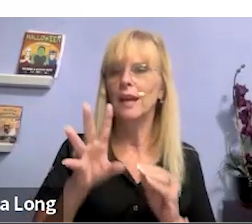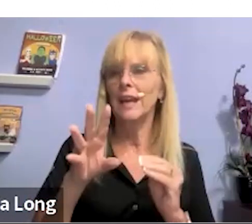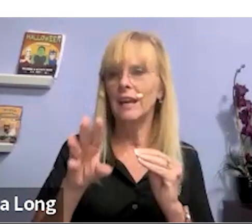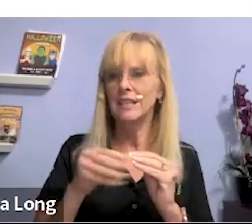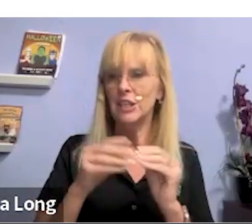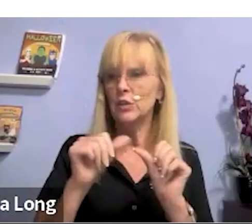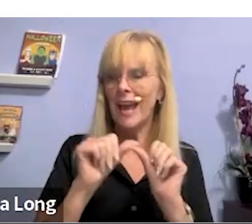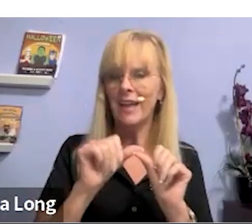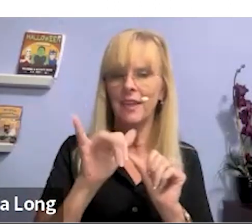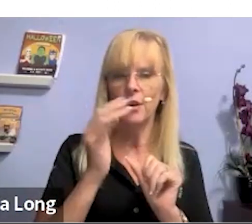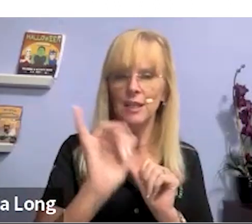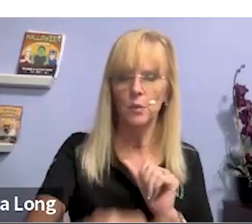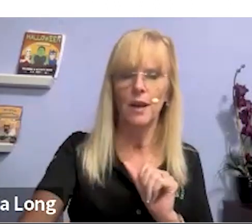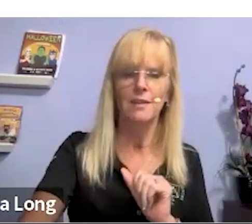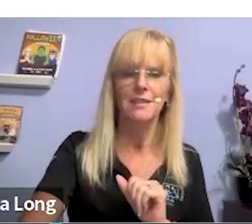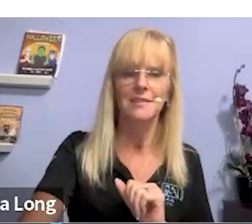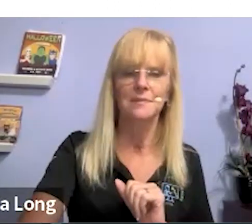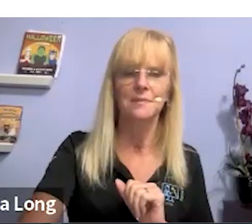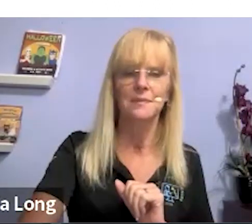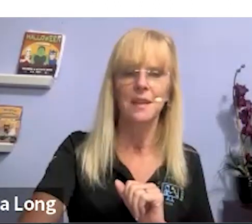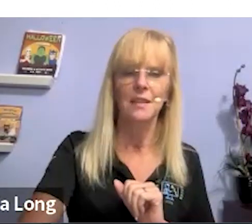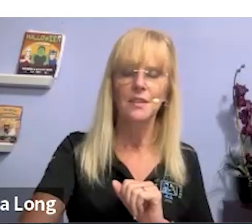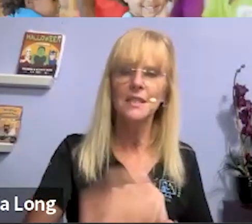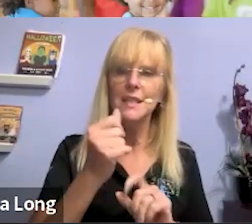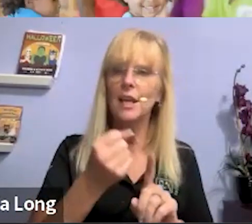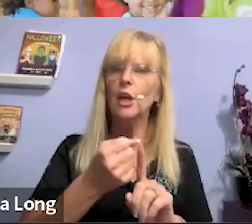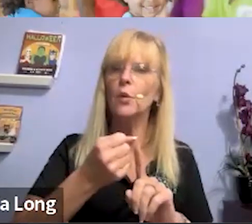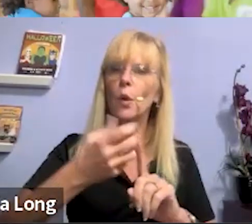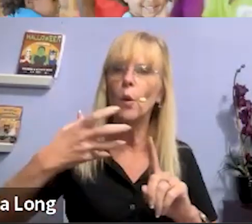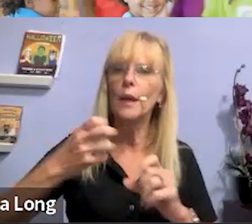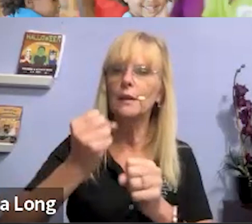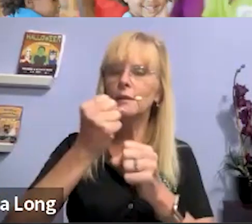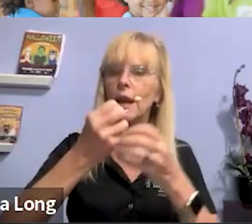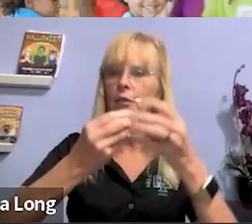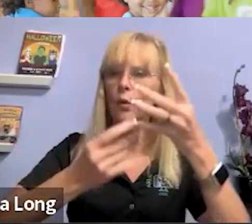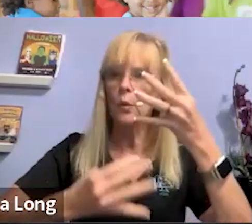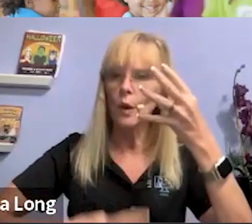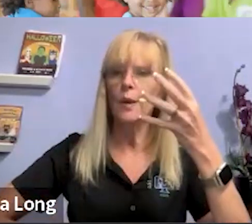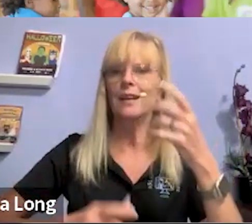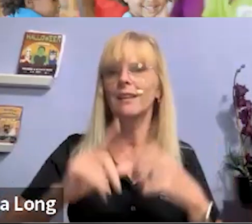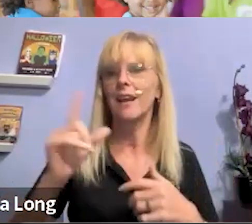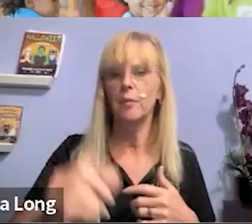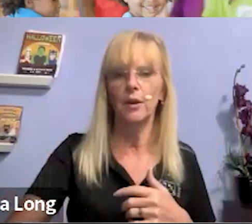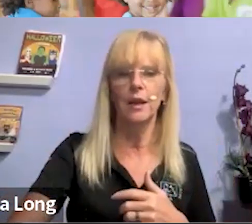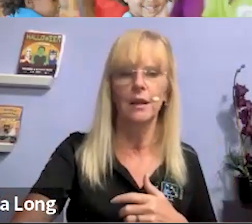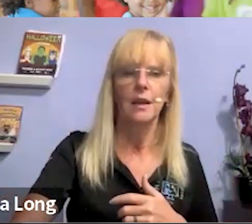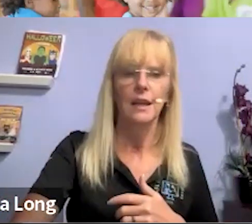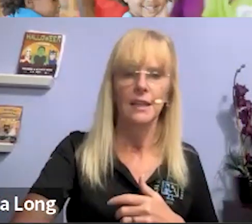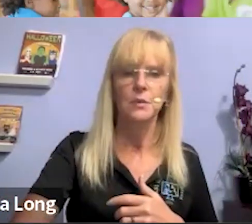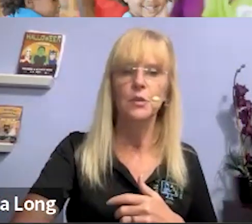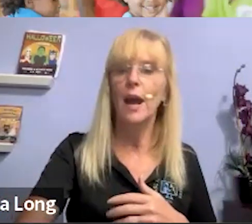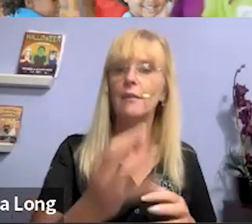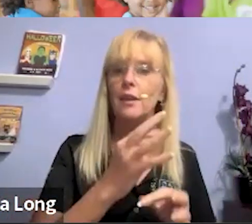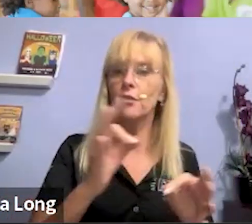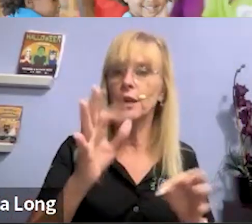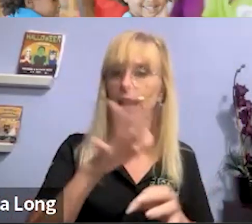And we continue to add there as well. So this is like a growing, ever-growing library. Yes,